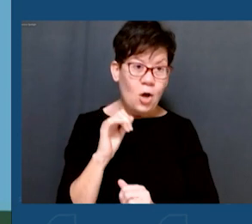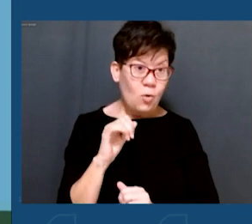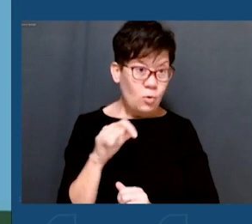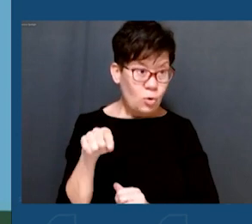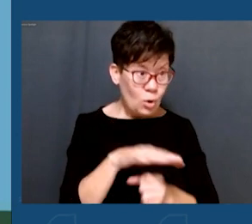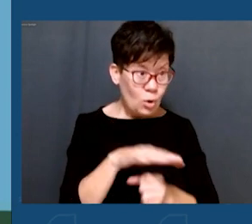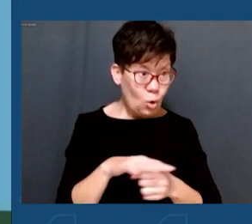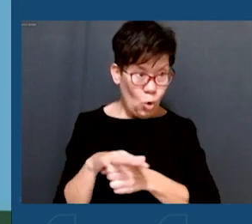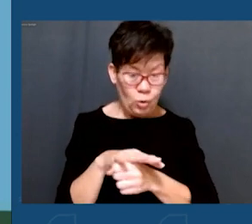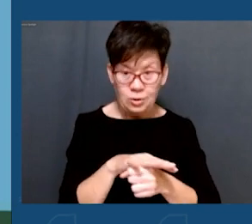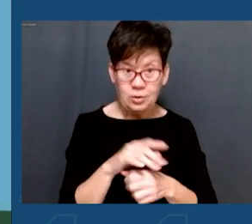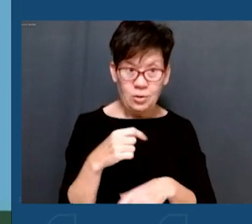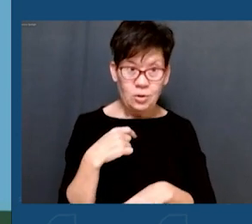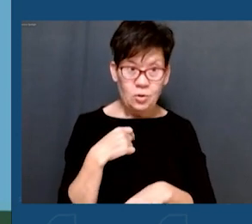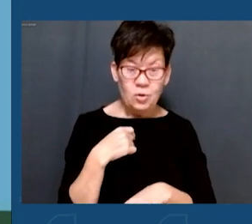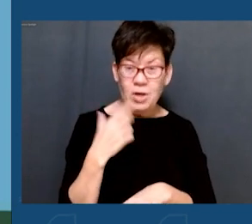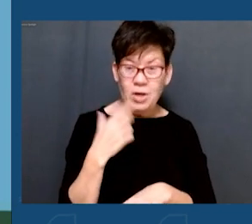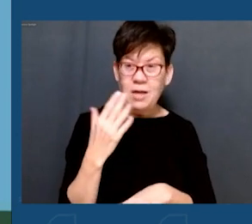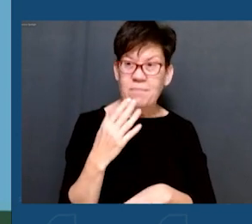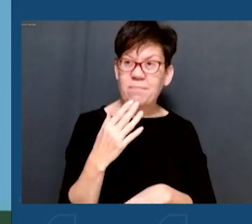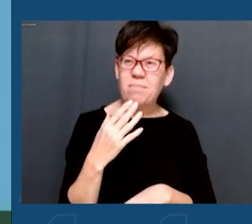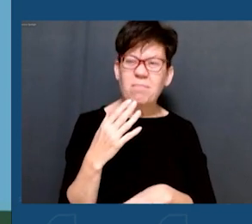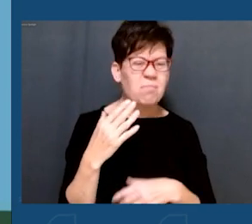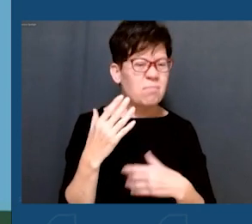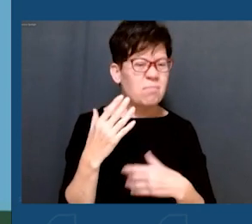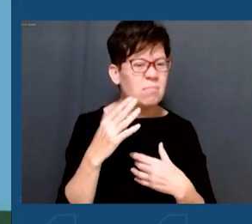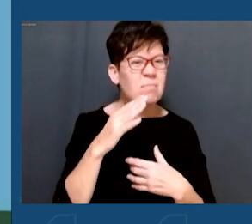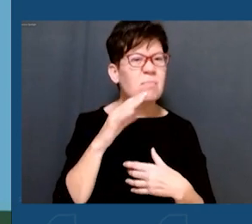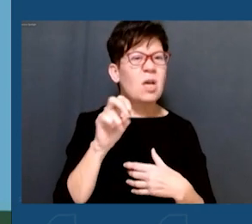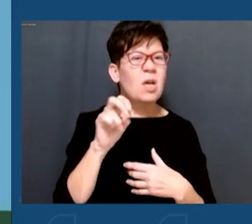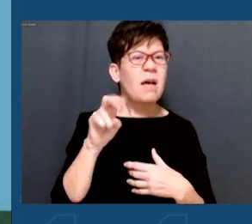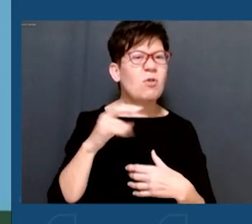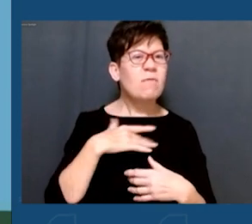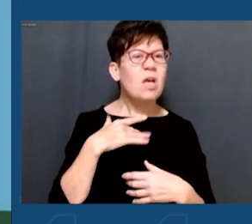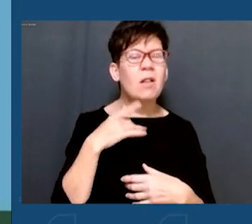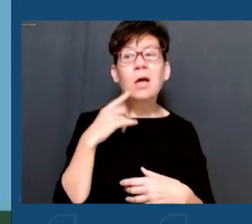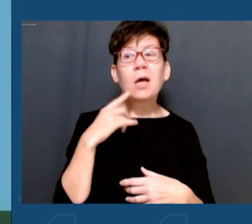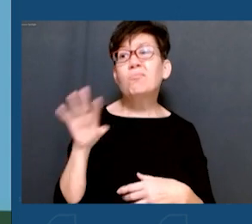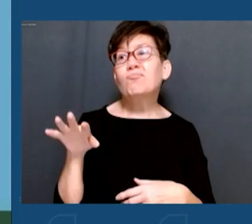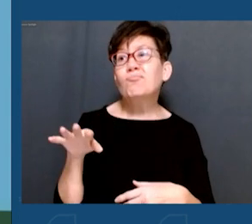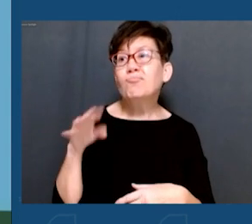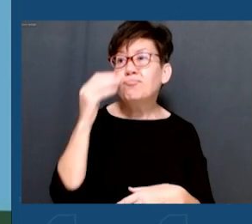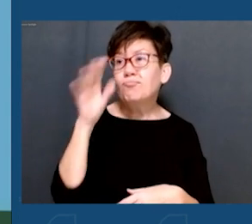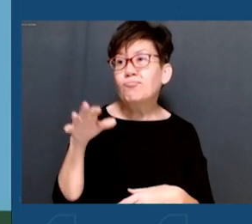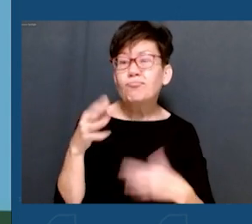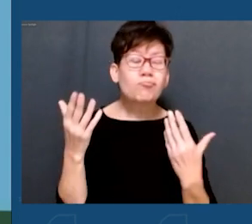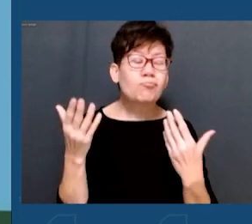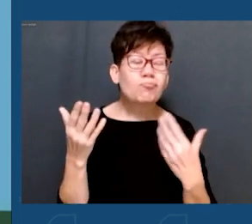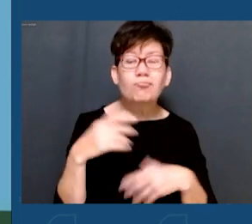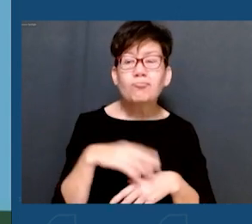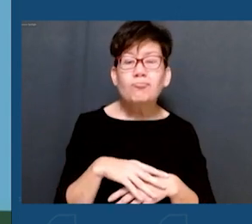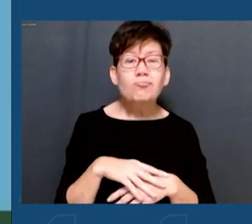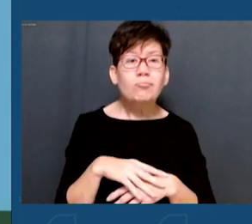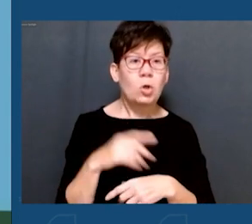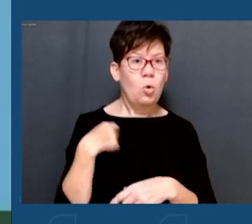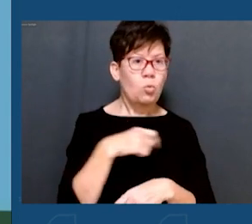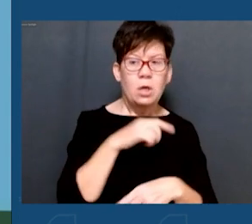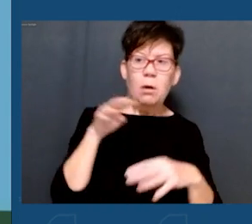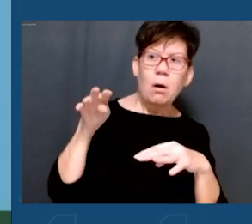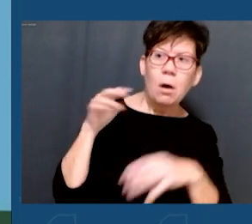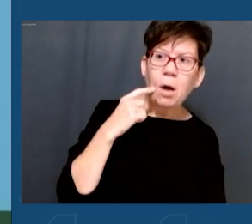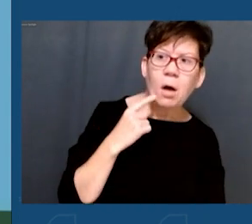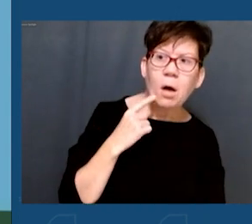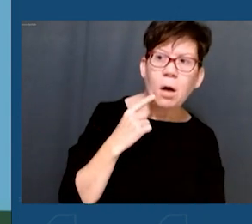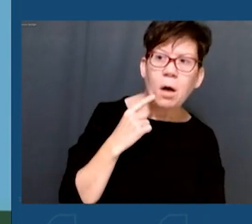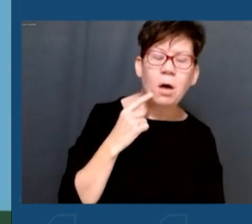get immune to the incredible wonder that is presented to us by this view that the rest of the world envies. That is what we have